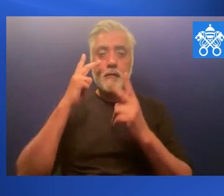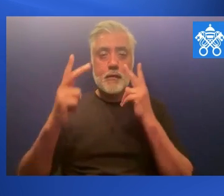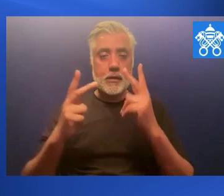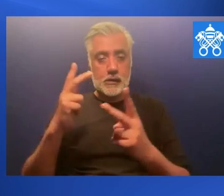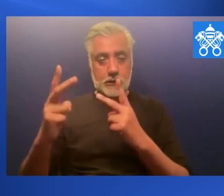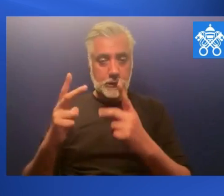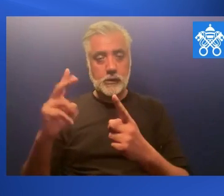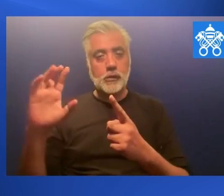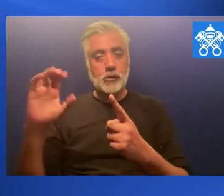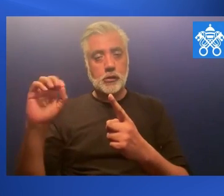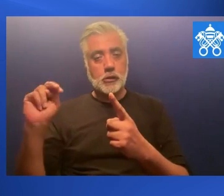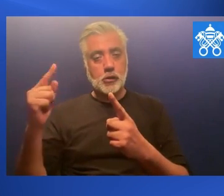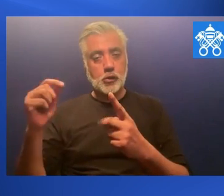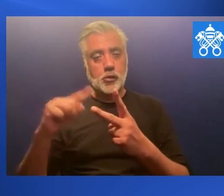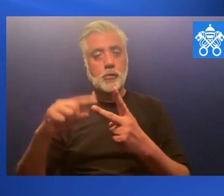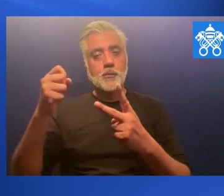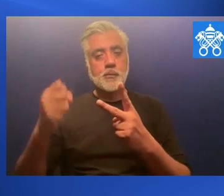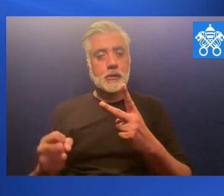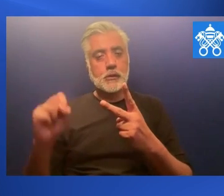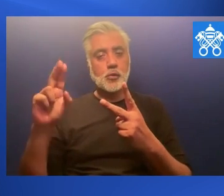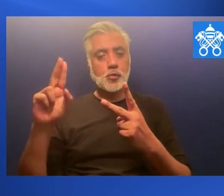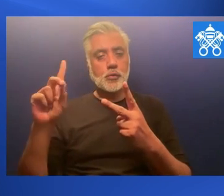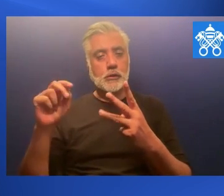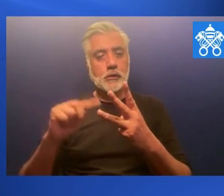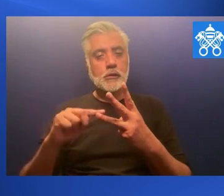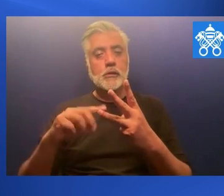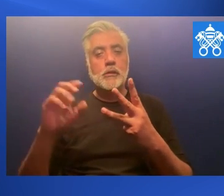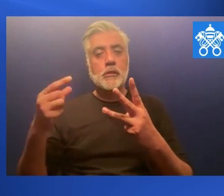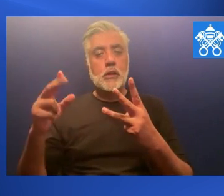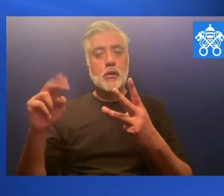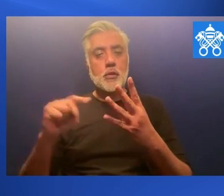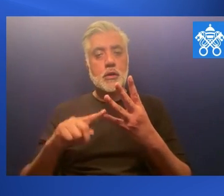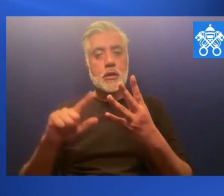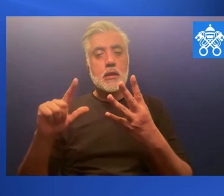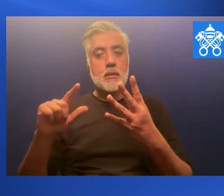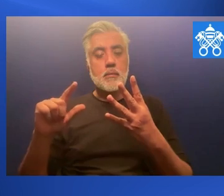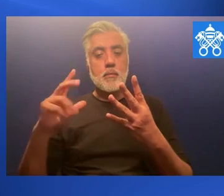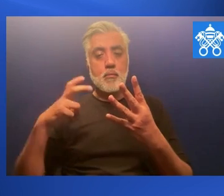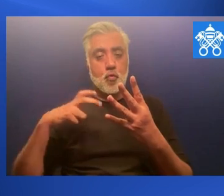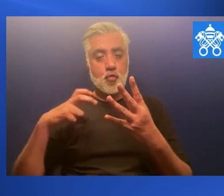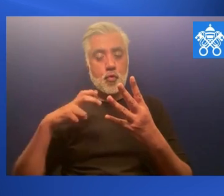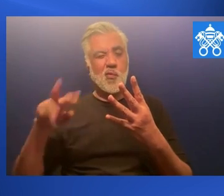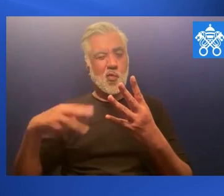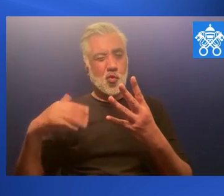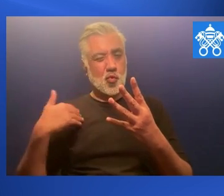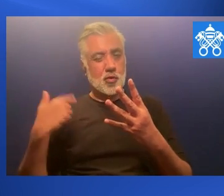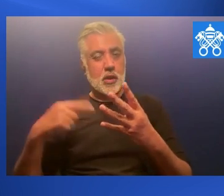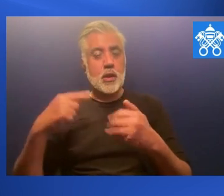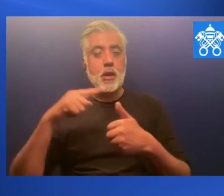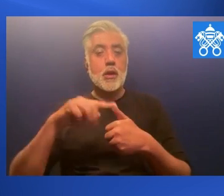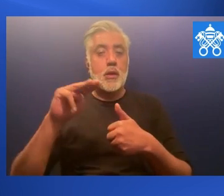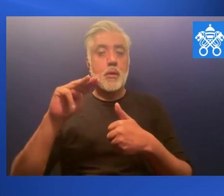apostolic journeys, visiting the Democratic Republic of the Congo, South Sudan, Hungary,